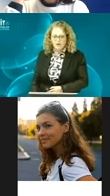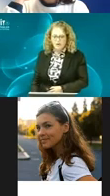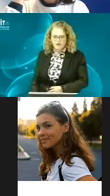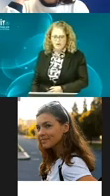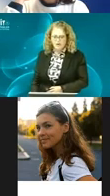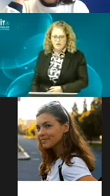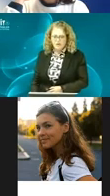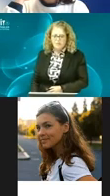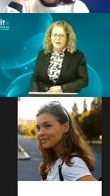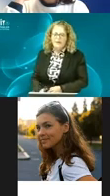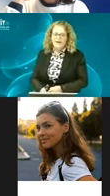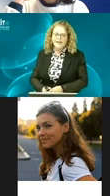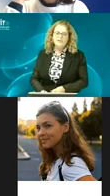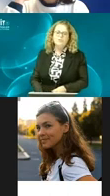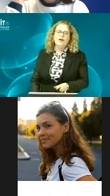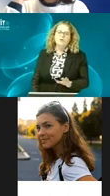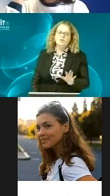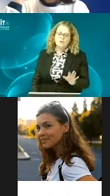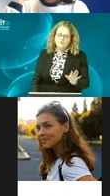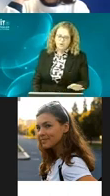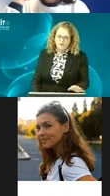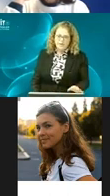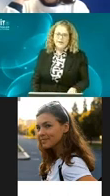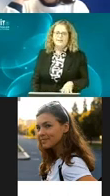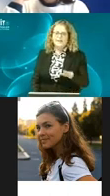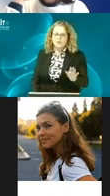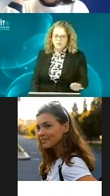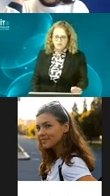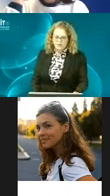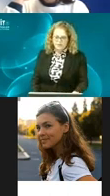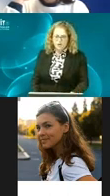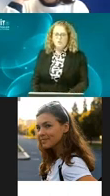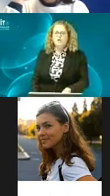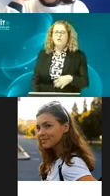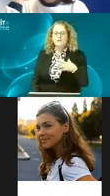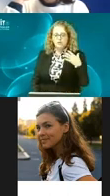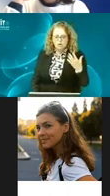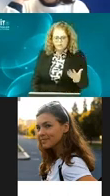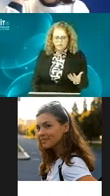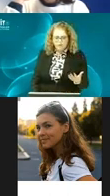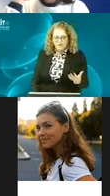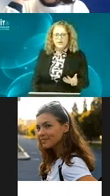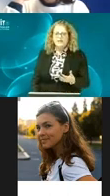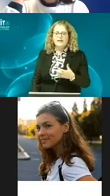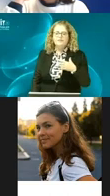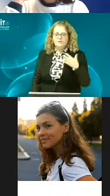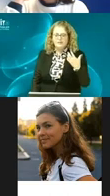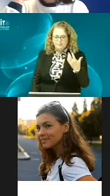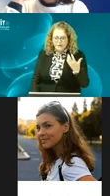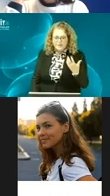well. But in any case, we had to choose the voice. It's text to speech. We chose a soft voice